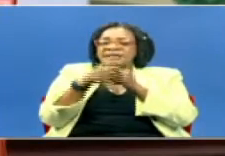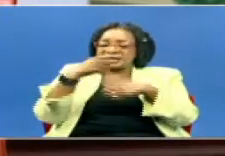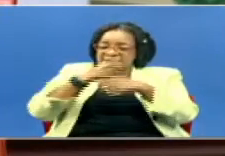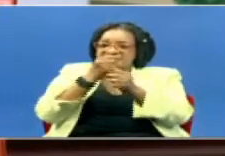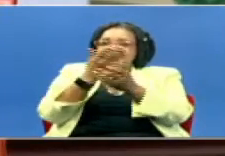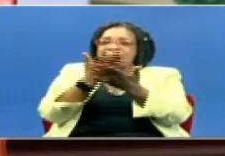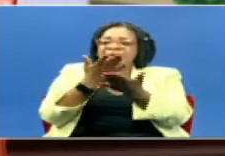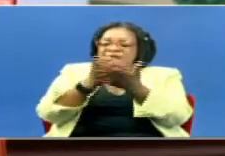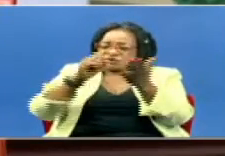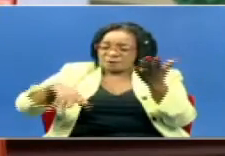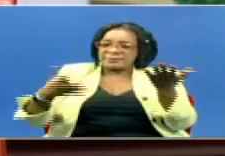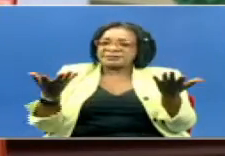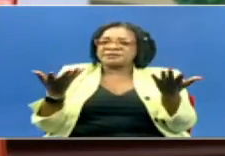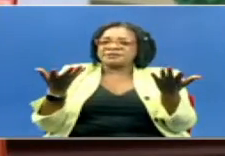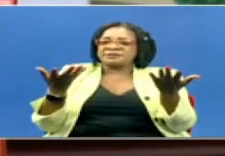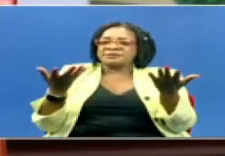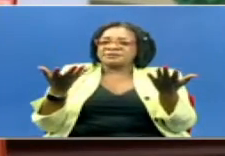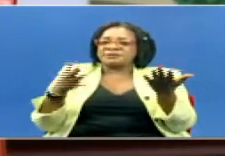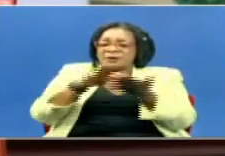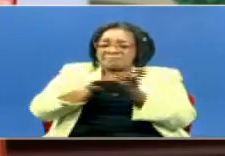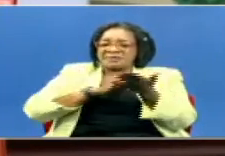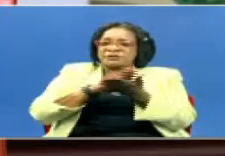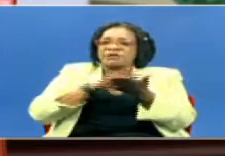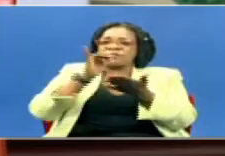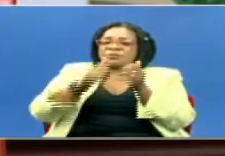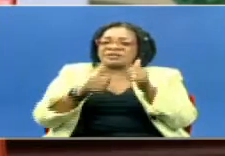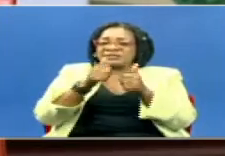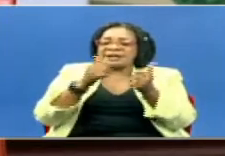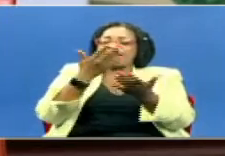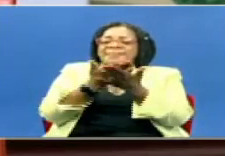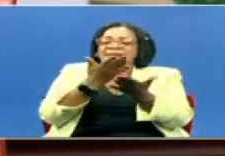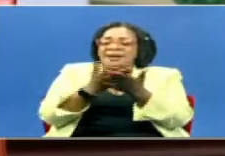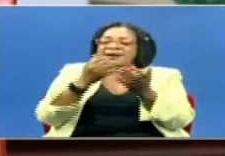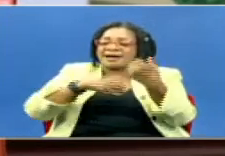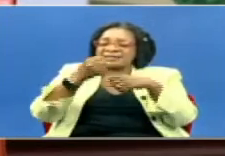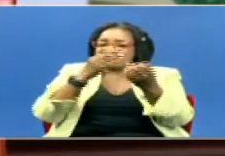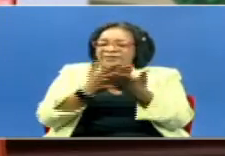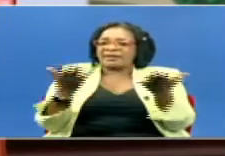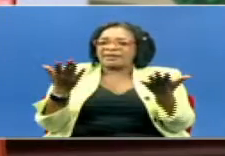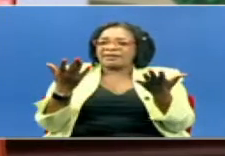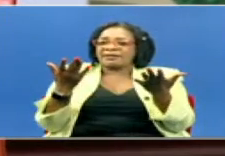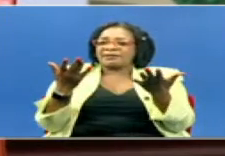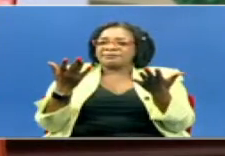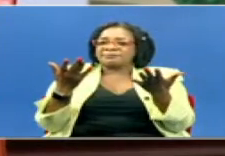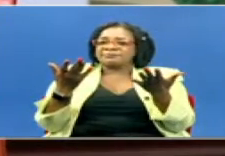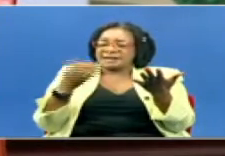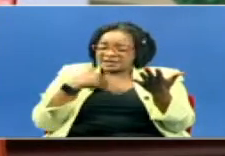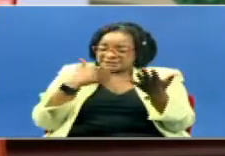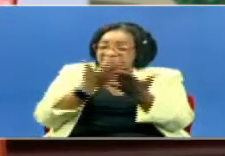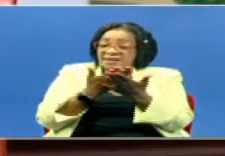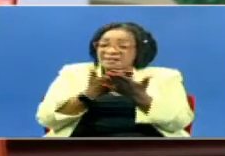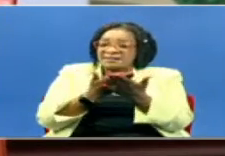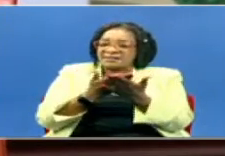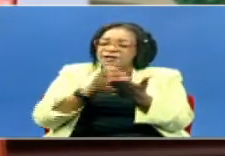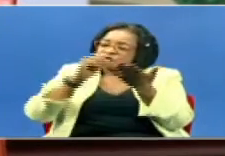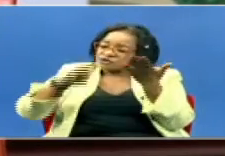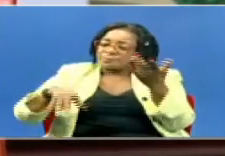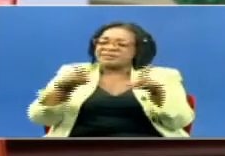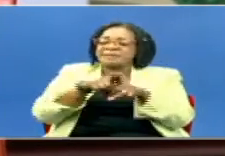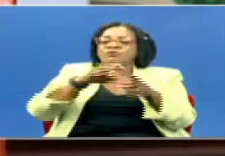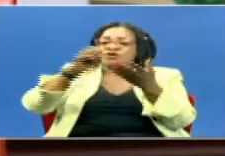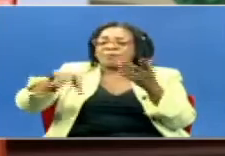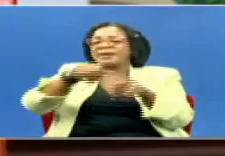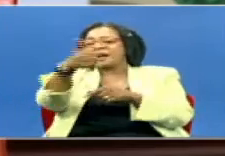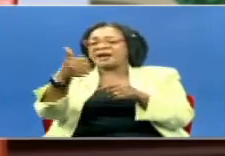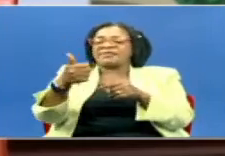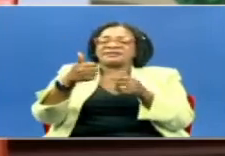Drop it. On the basis of his appeal, which is an active thing. Yeah? He has appealed. Drop it like you're dropping against